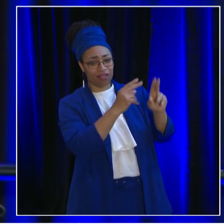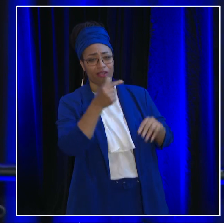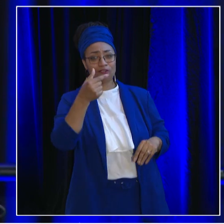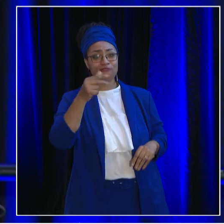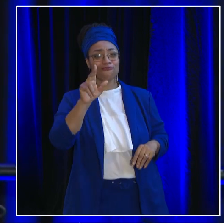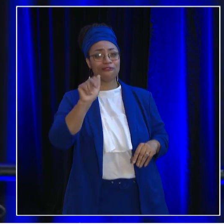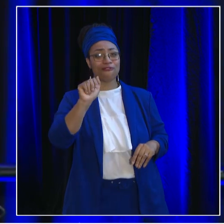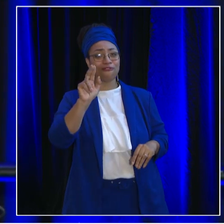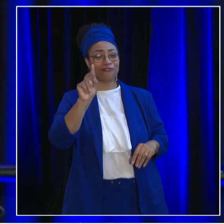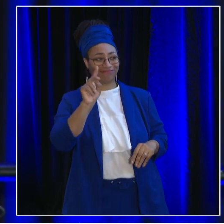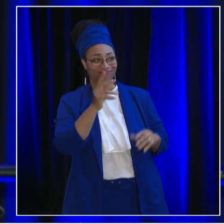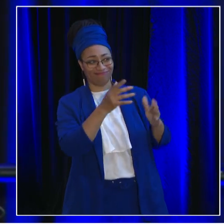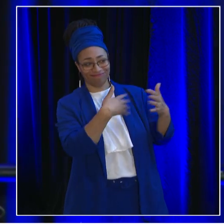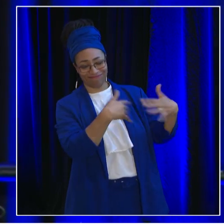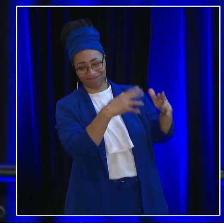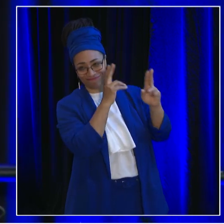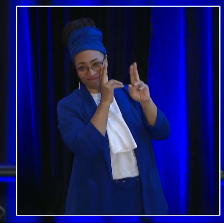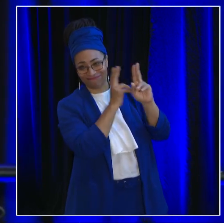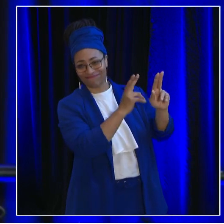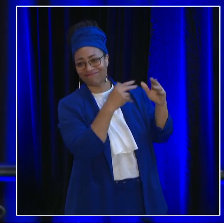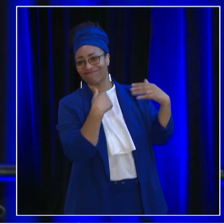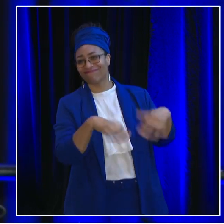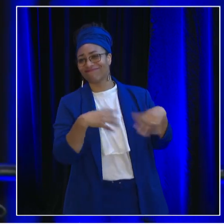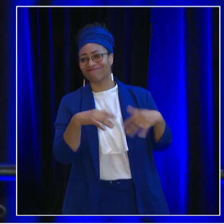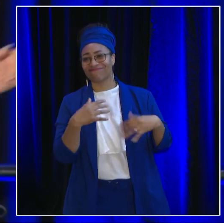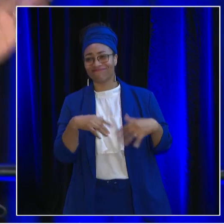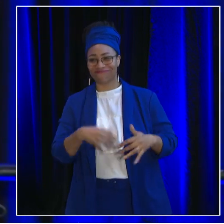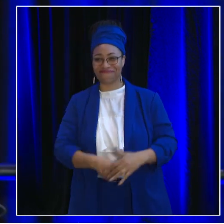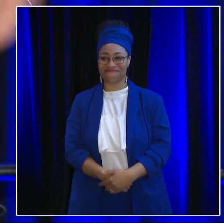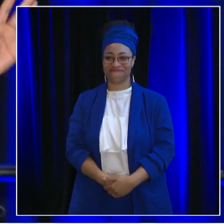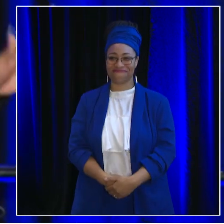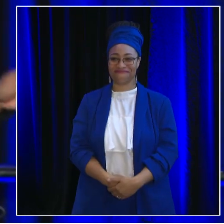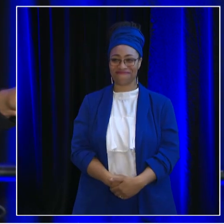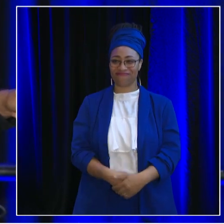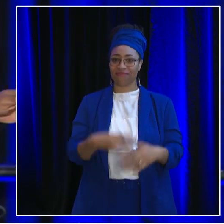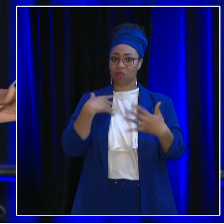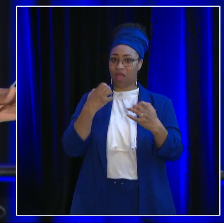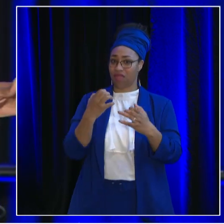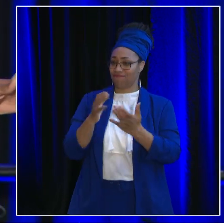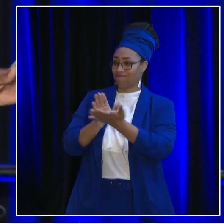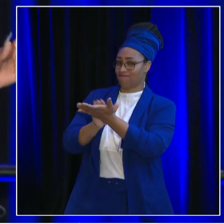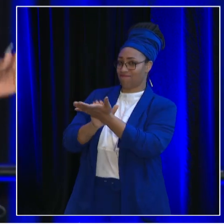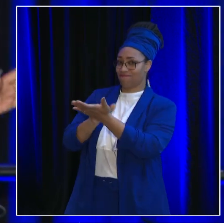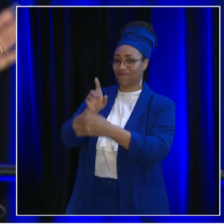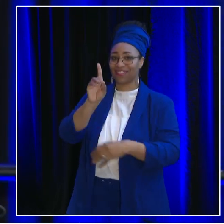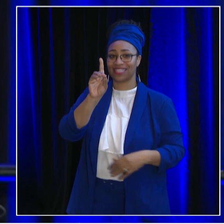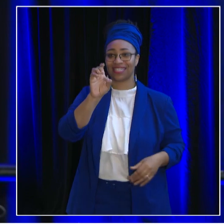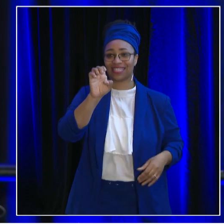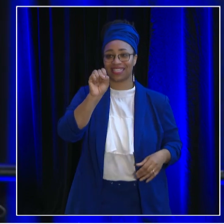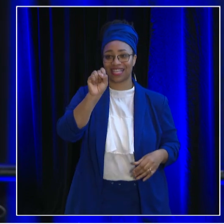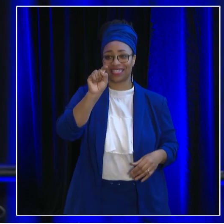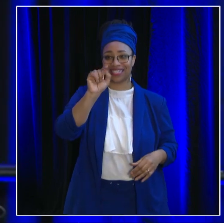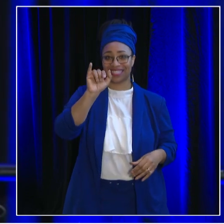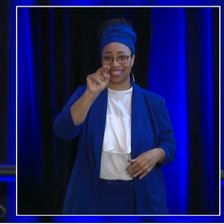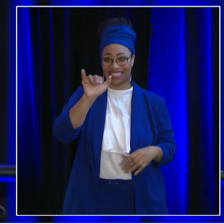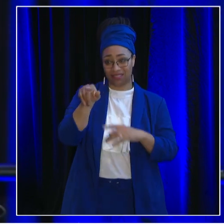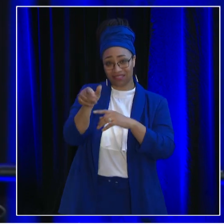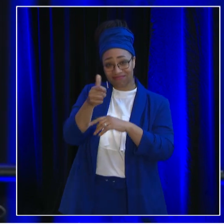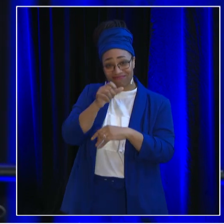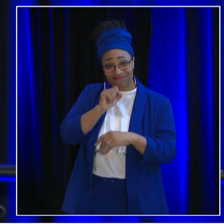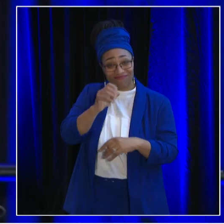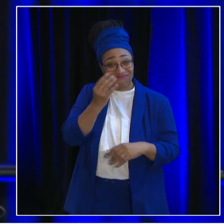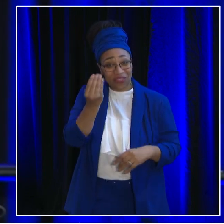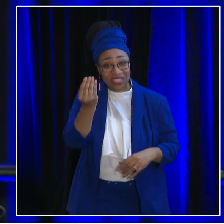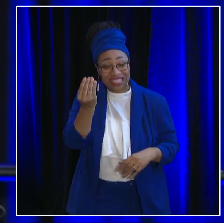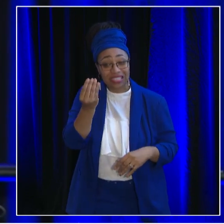I want to give a warm round of applause to Destiny Rodriguez. She is 14 years old, y'all. Okay, she attends Elliott Hine